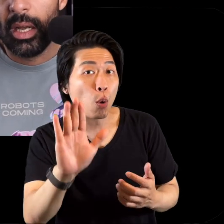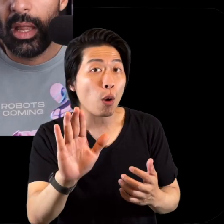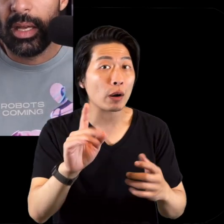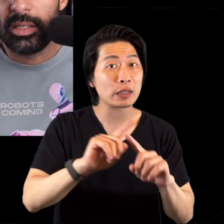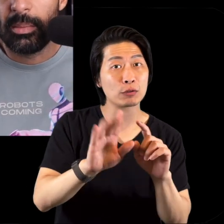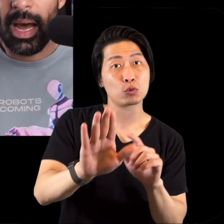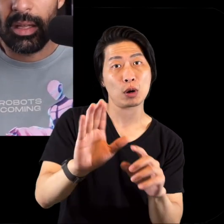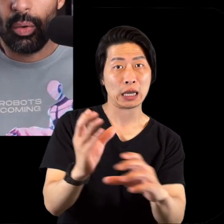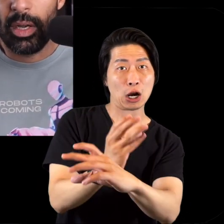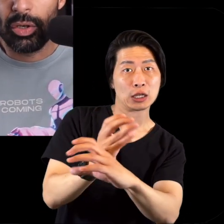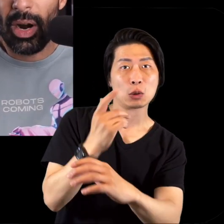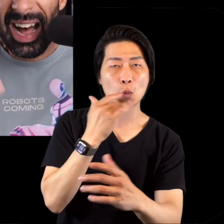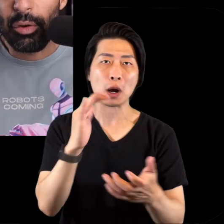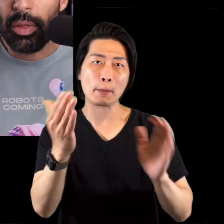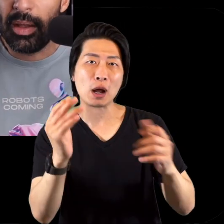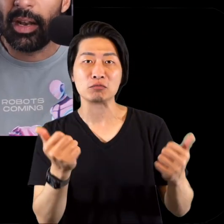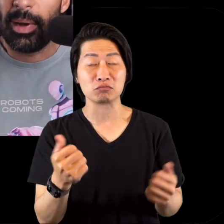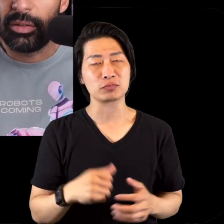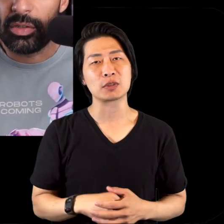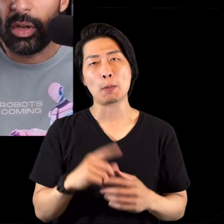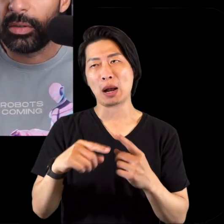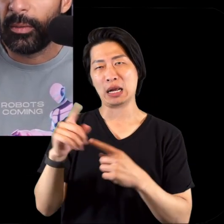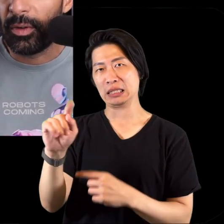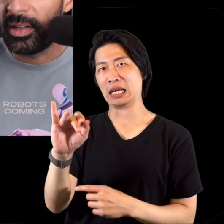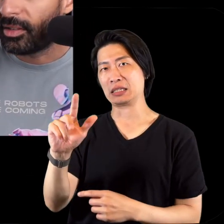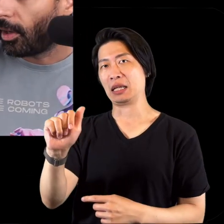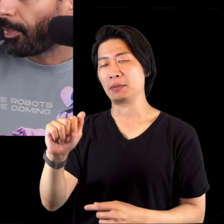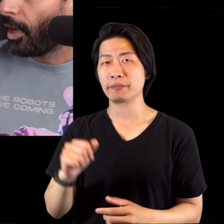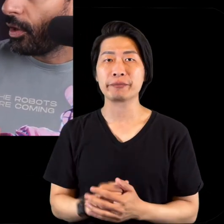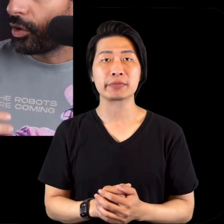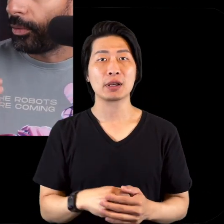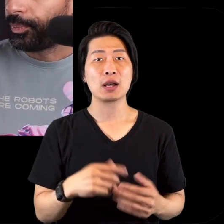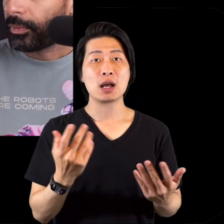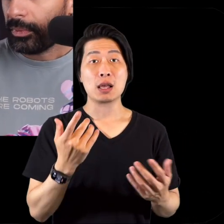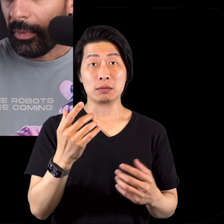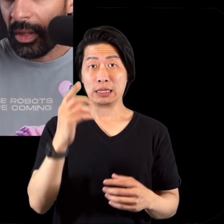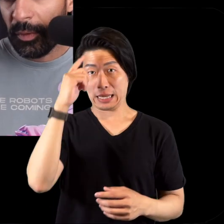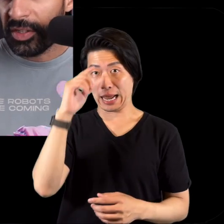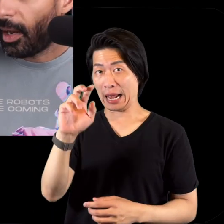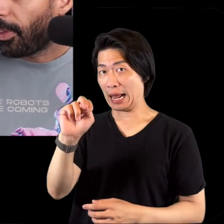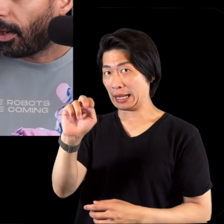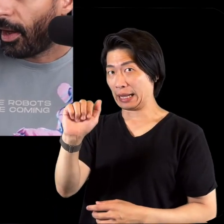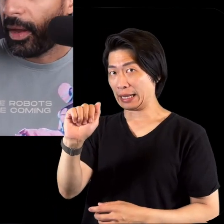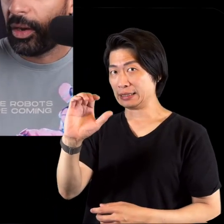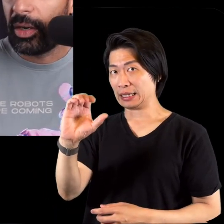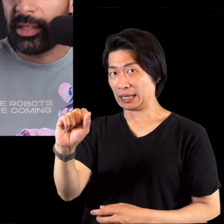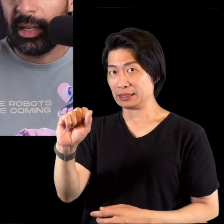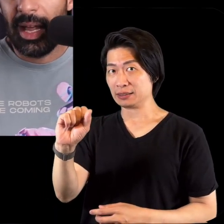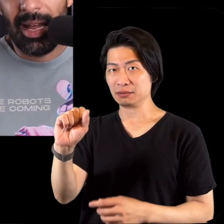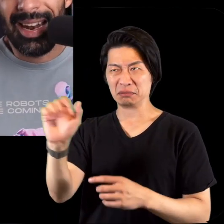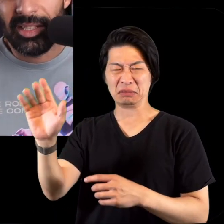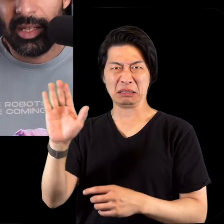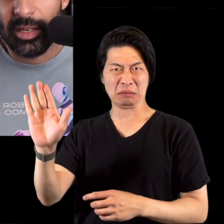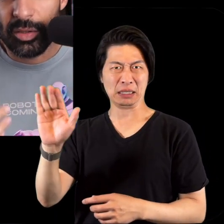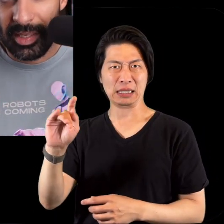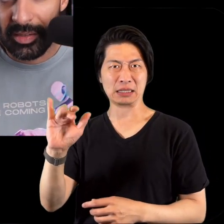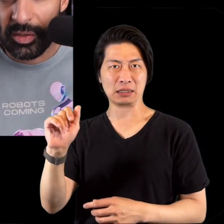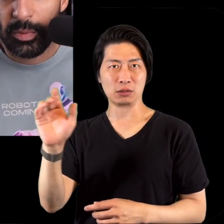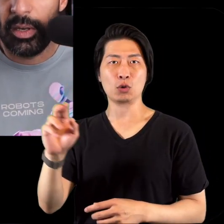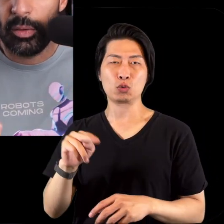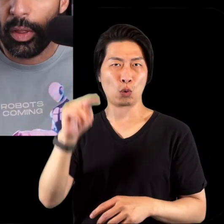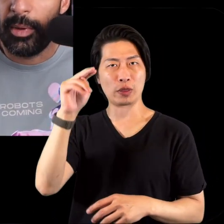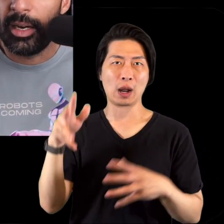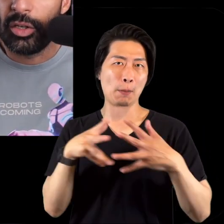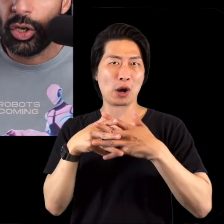approaching this math equation or how you're thinking about this long-term for Tesla. So the first thing I'm thinking about here is that the NACS, so